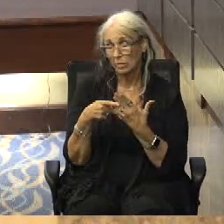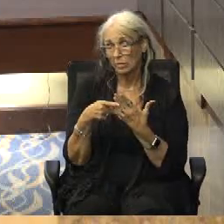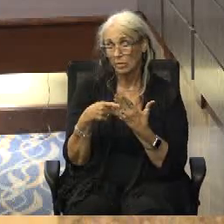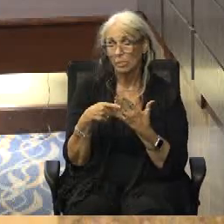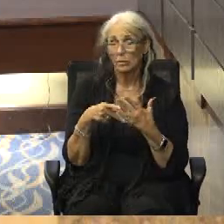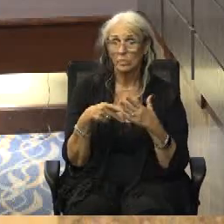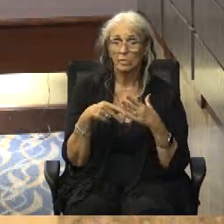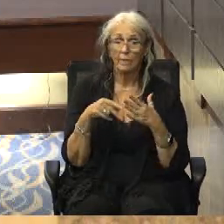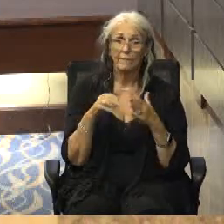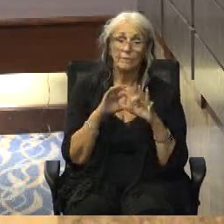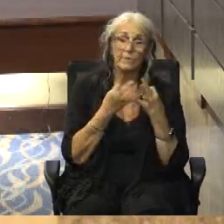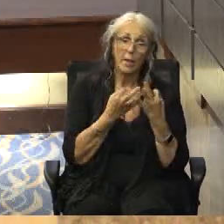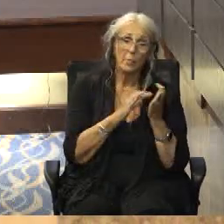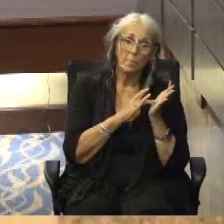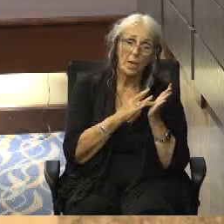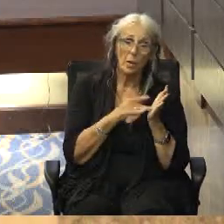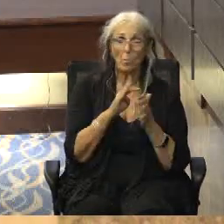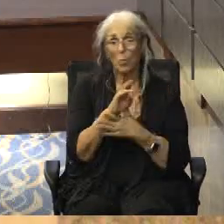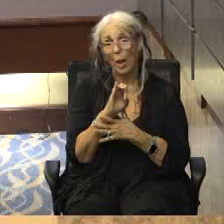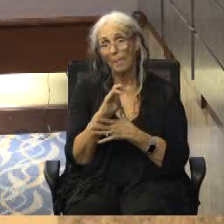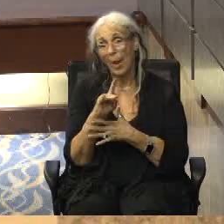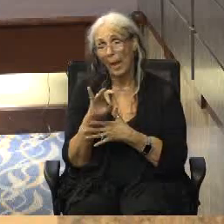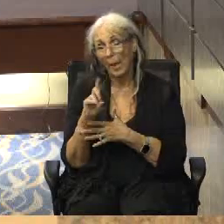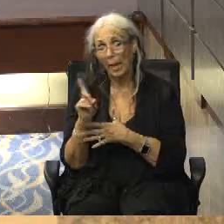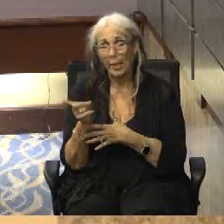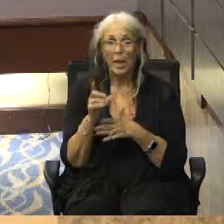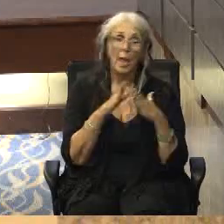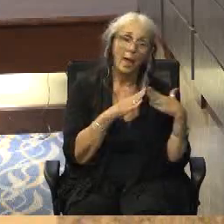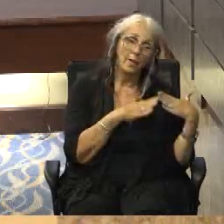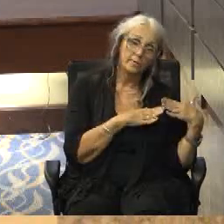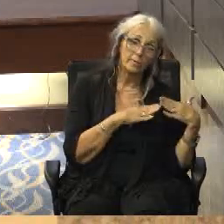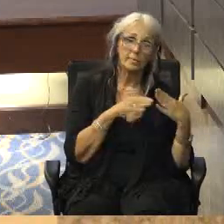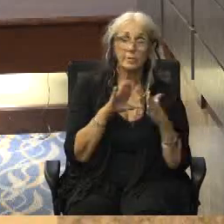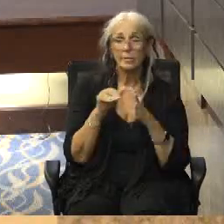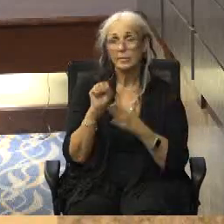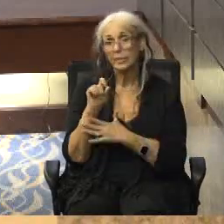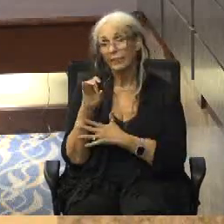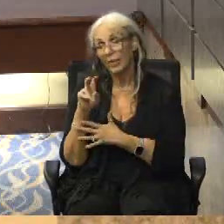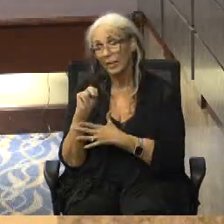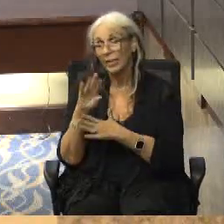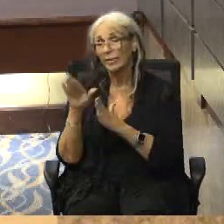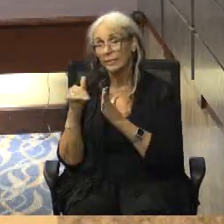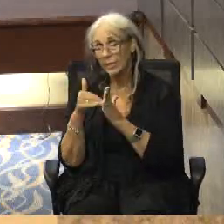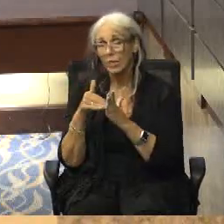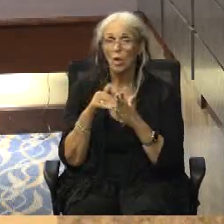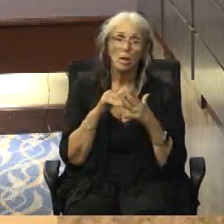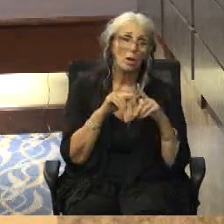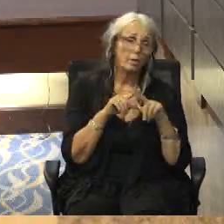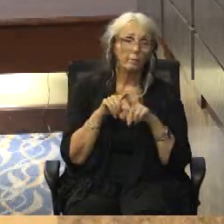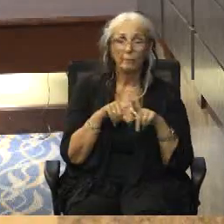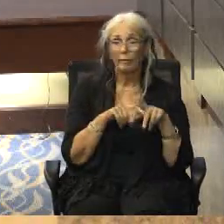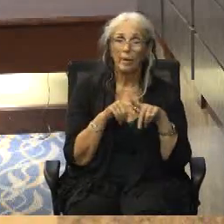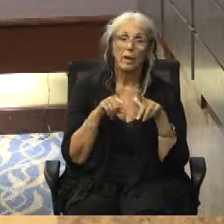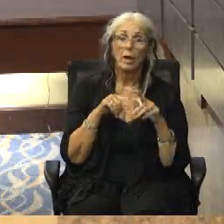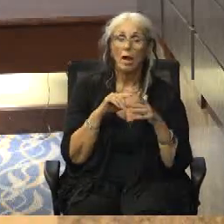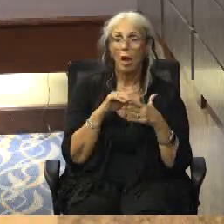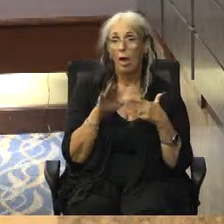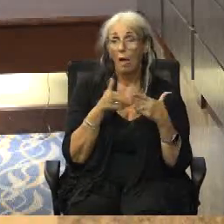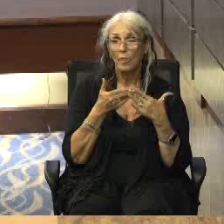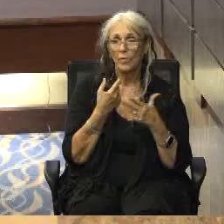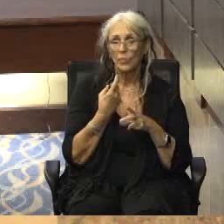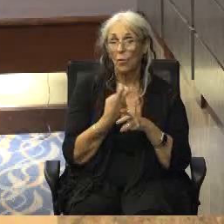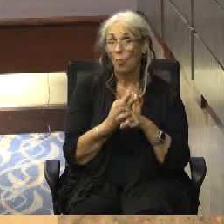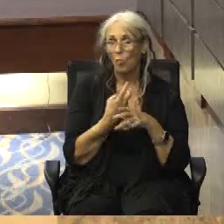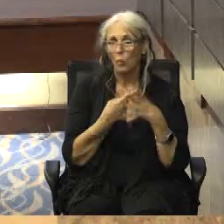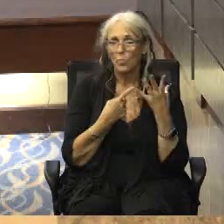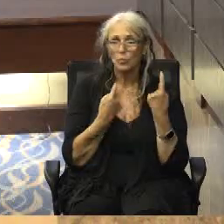Waco Family Medicine, broadband, housing, STEAM Center, our We All Win program. I mean, these are all things that are at the heart of what we're